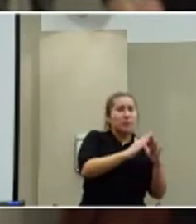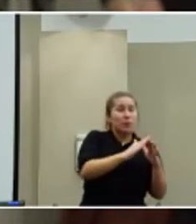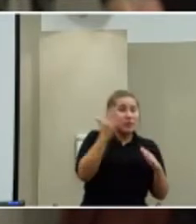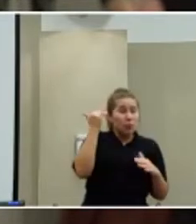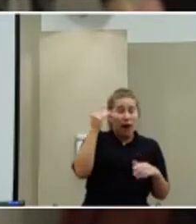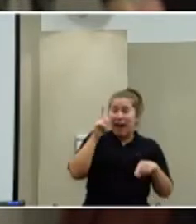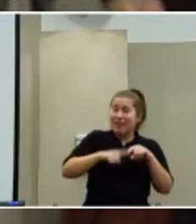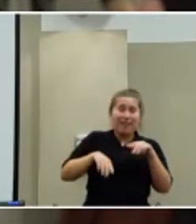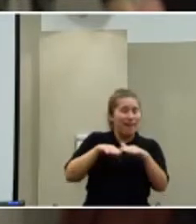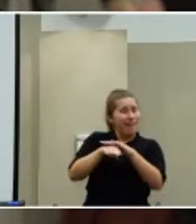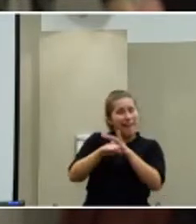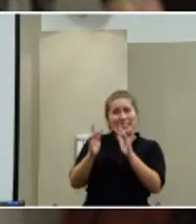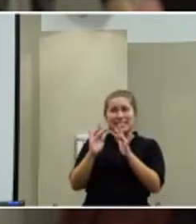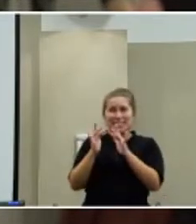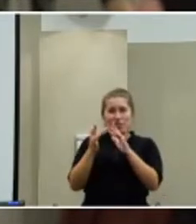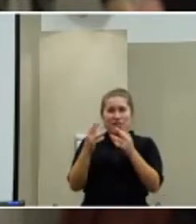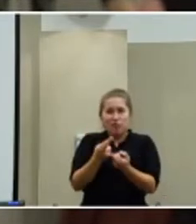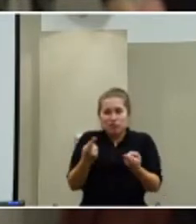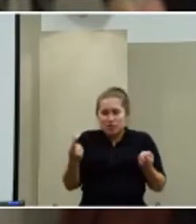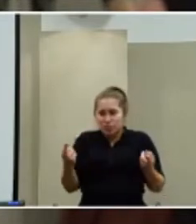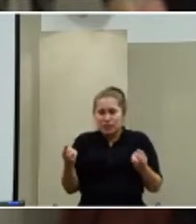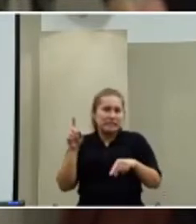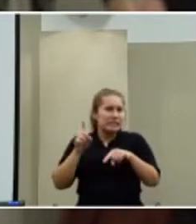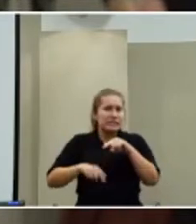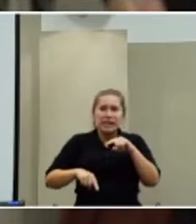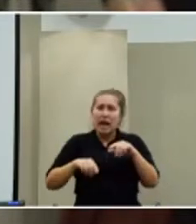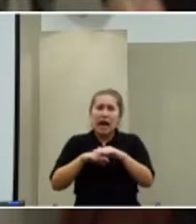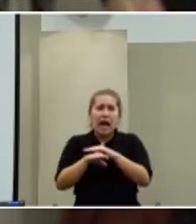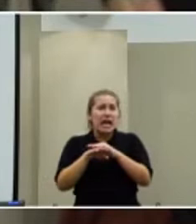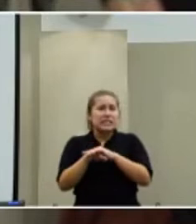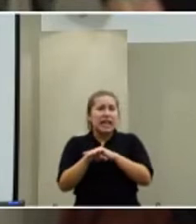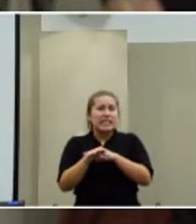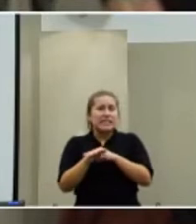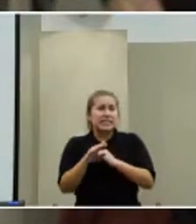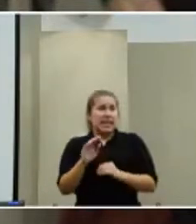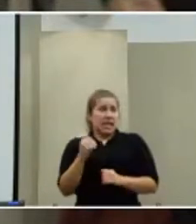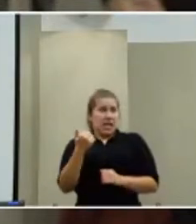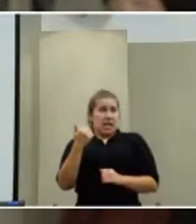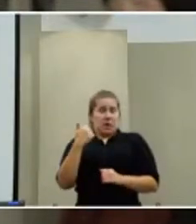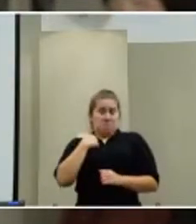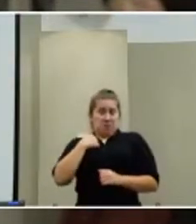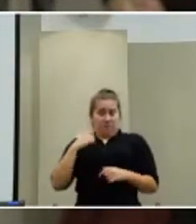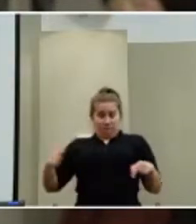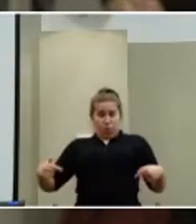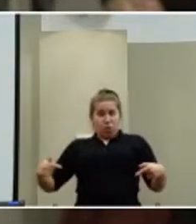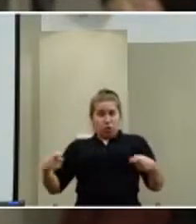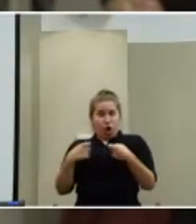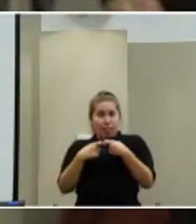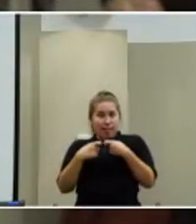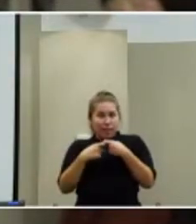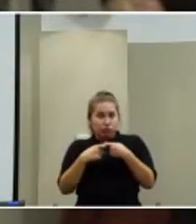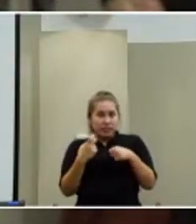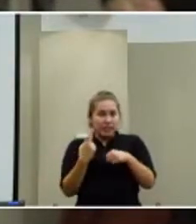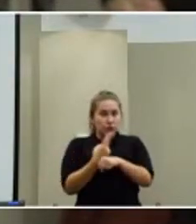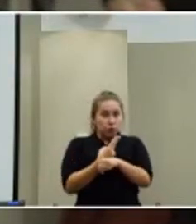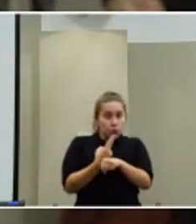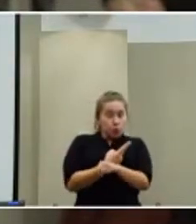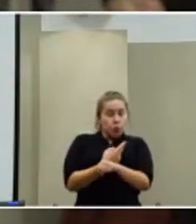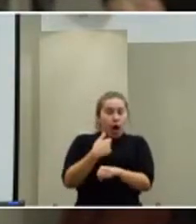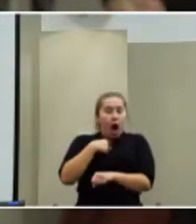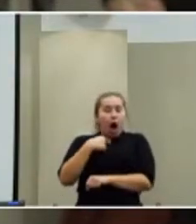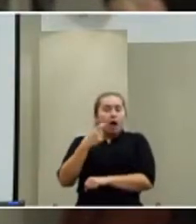access broadband or resources. And as a power wheelchair user, I